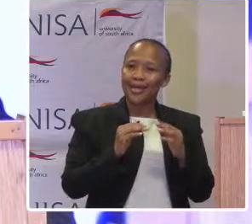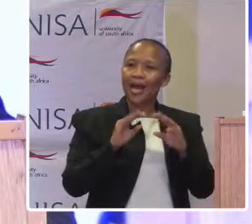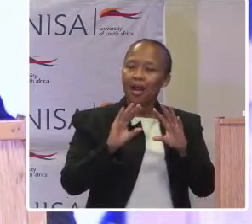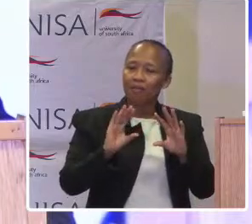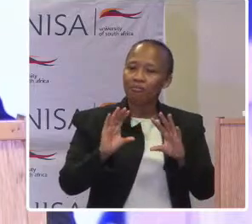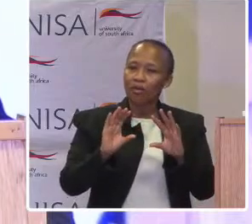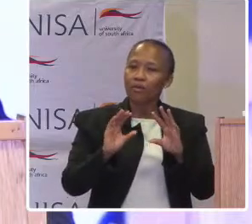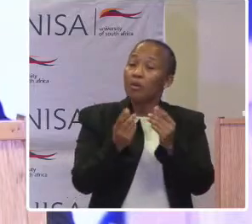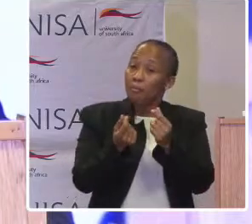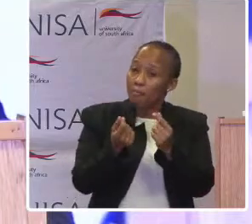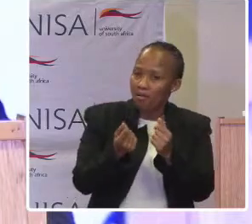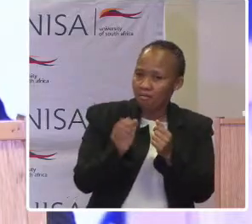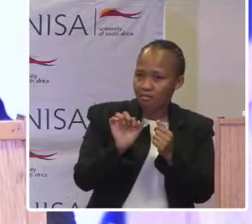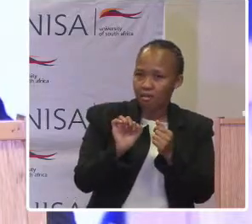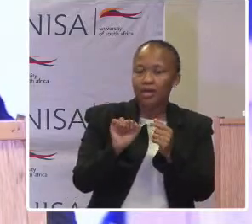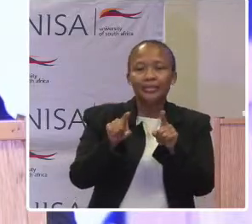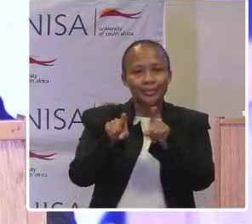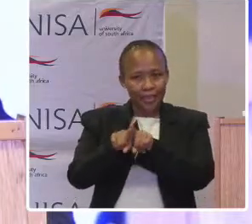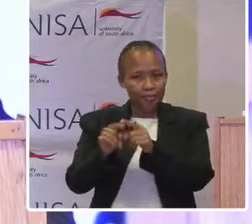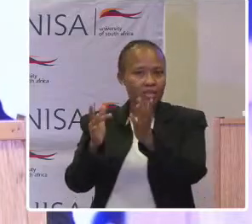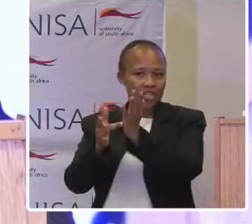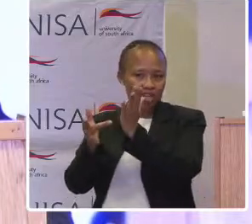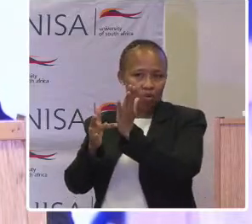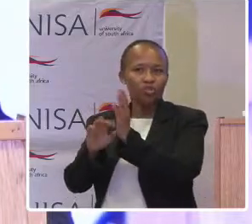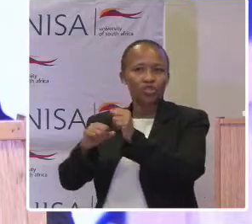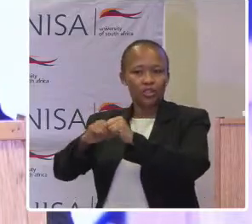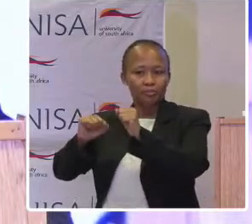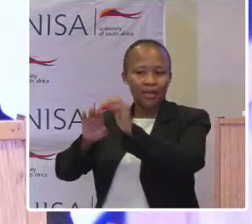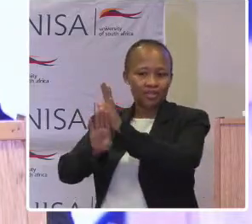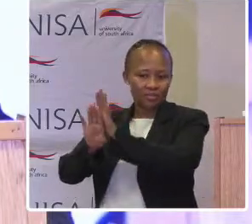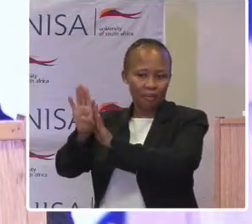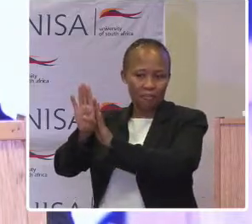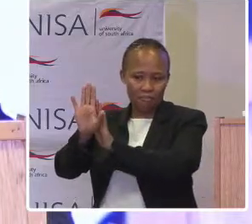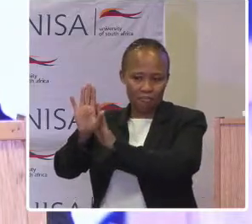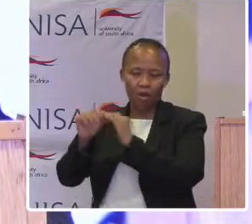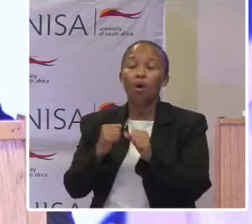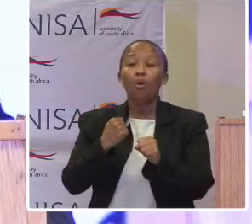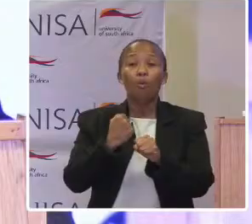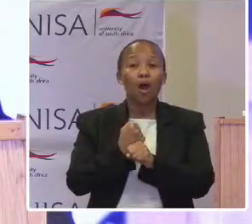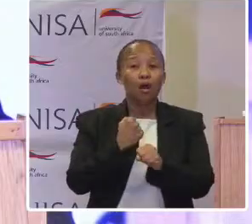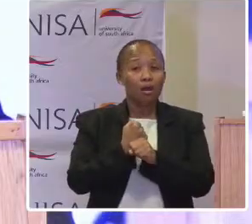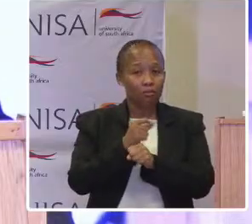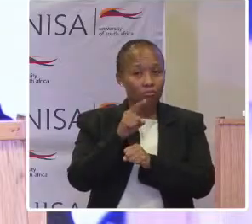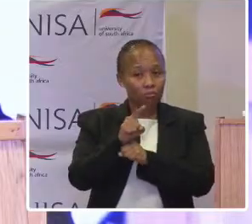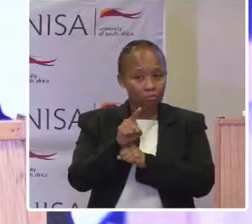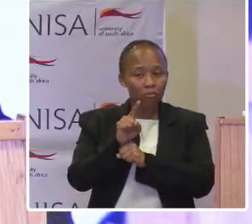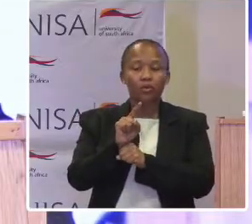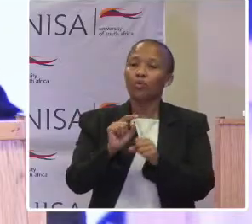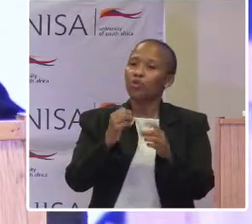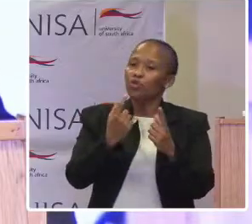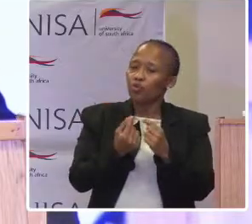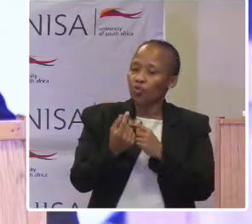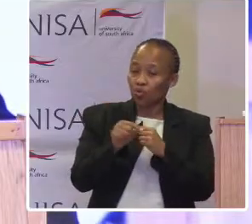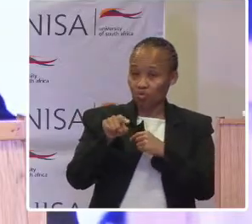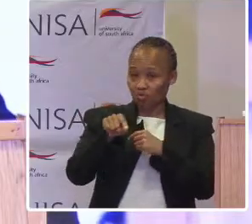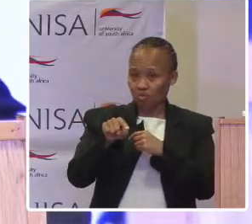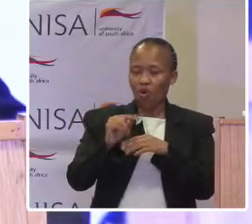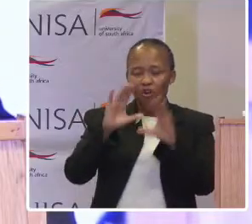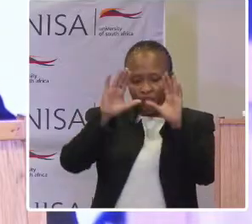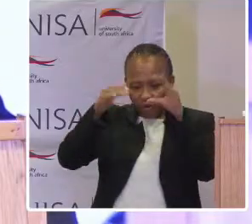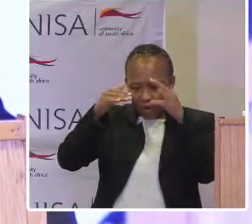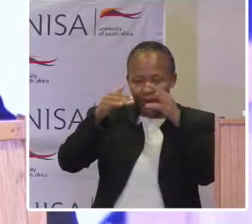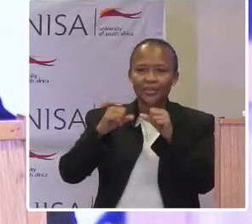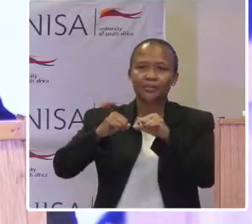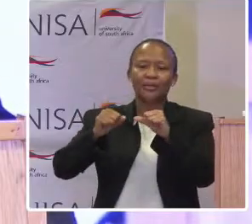development in space technologies. The research and work carried out at SANSA focuses on space science,